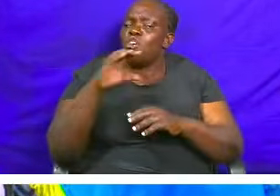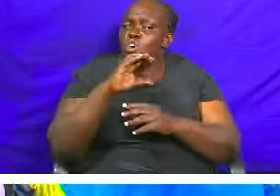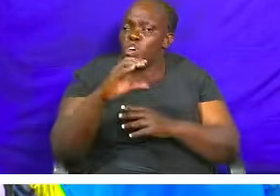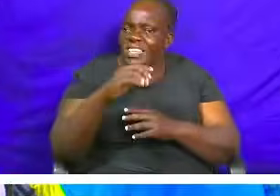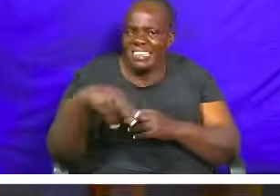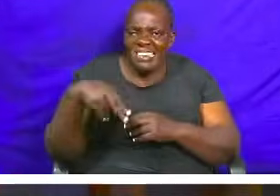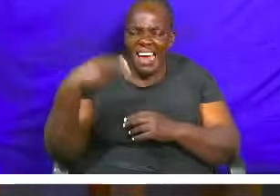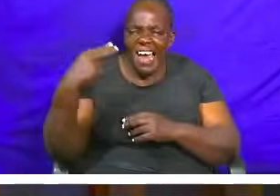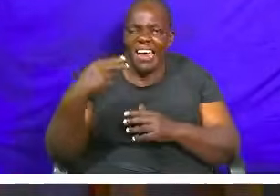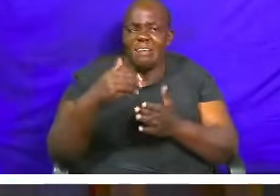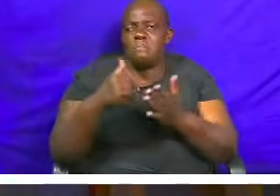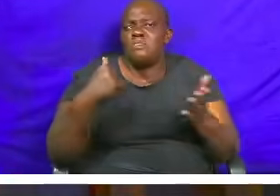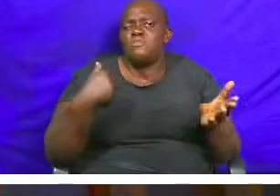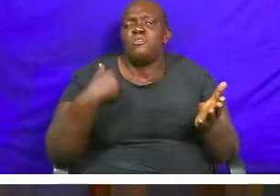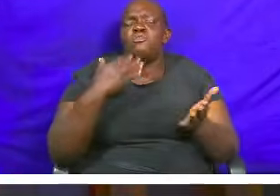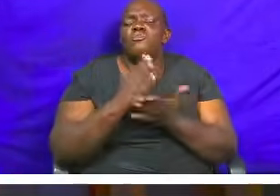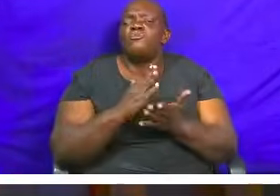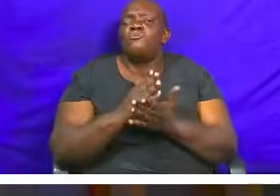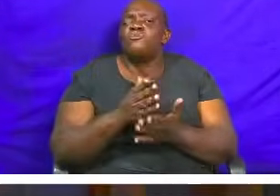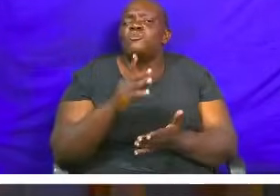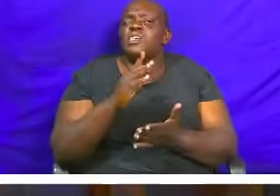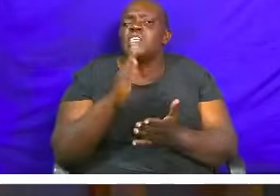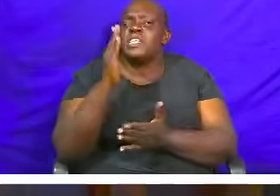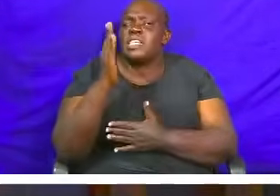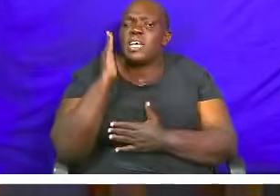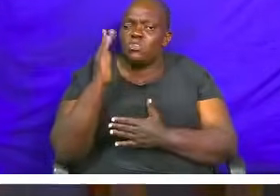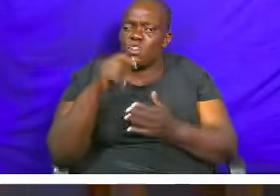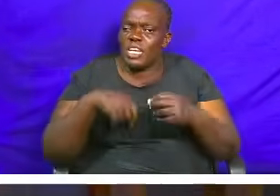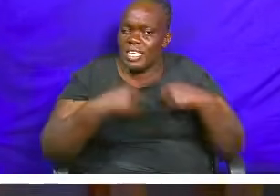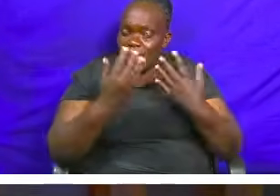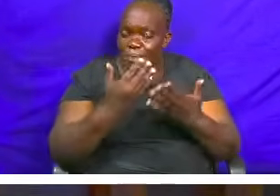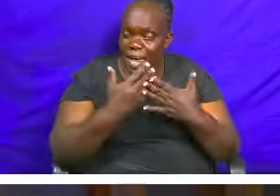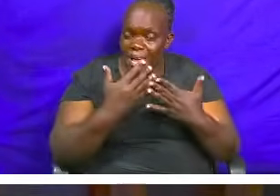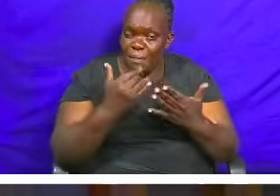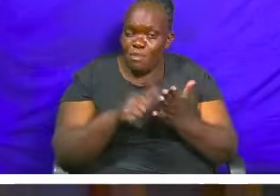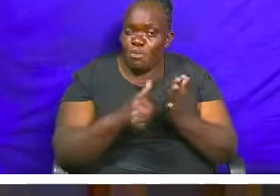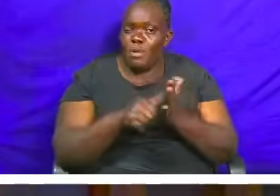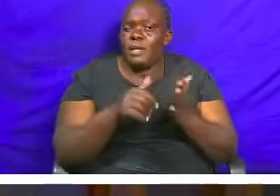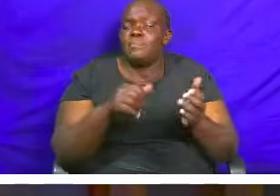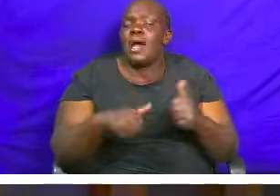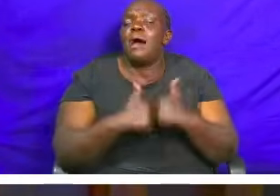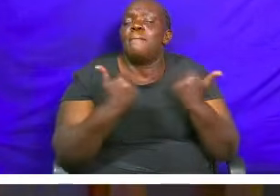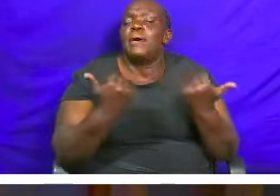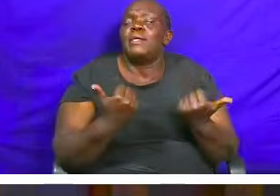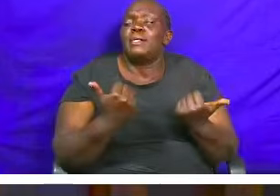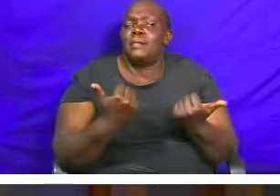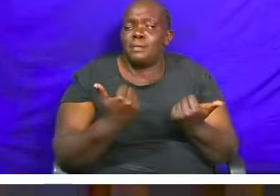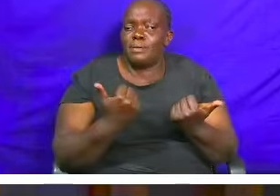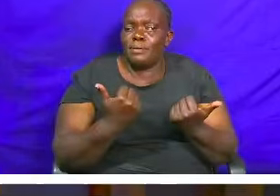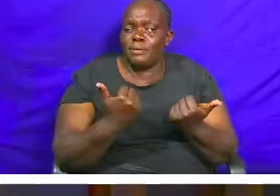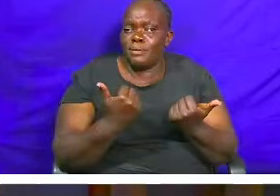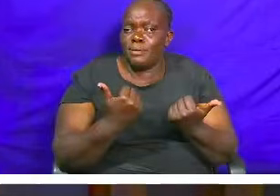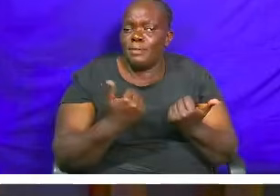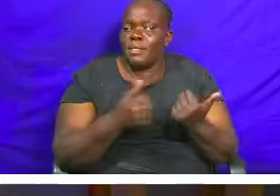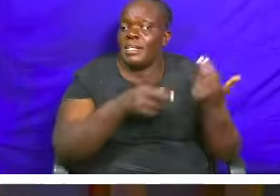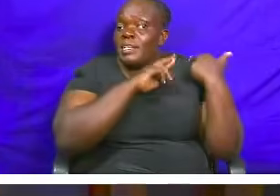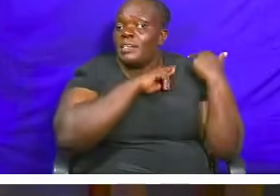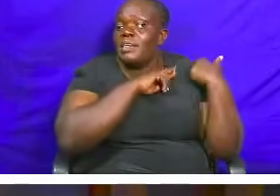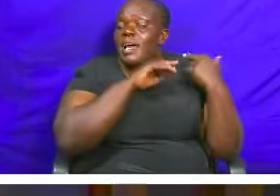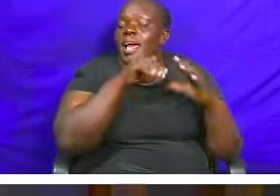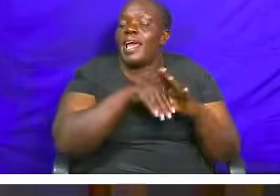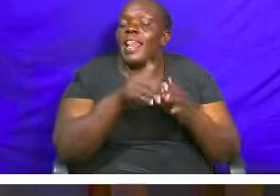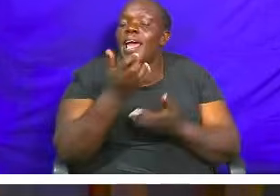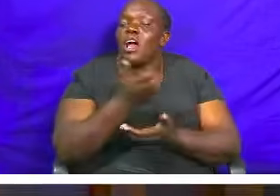also it was causing a security of supply issue. And it's that point that His Excellency now charged his economic